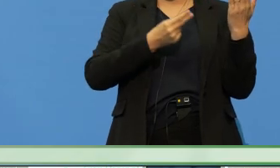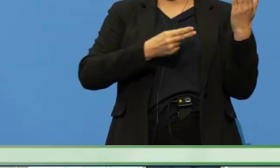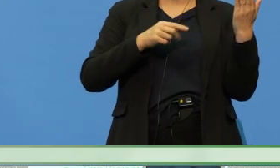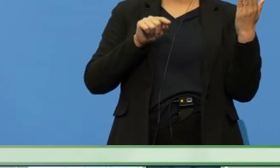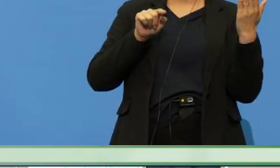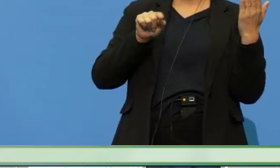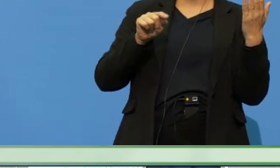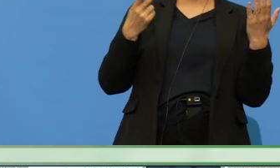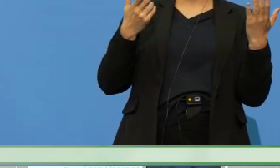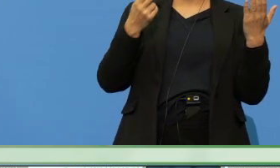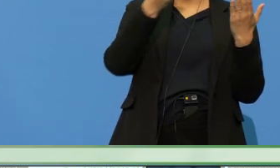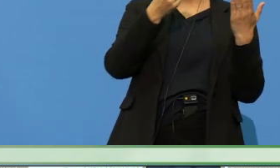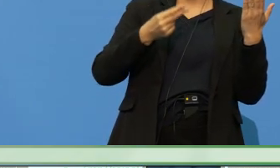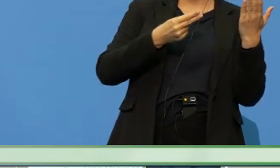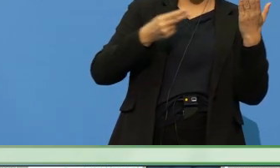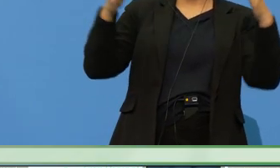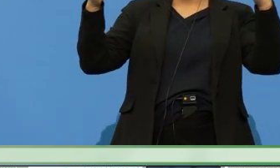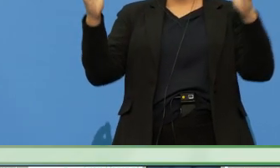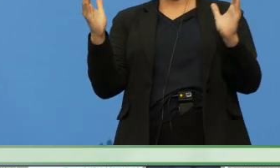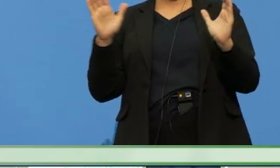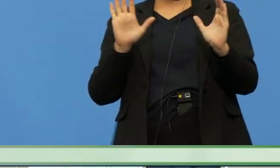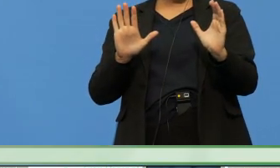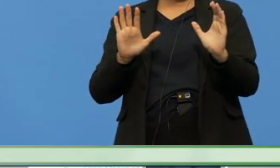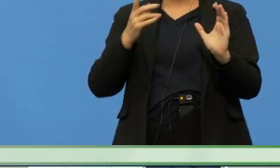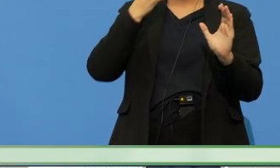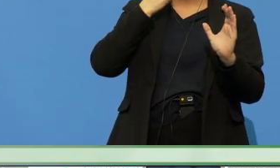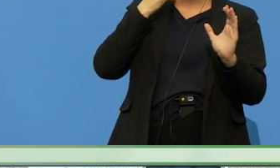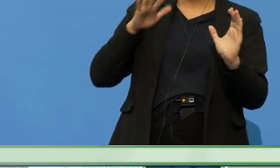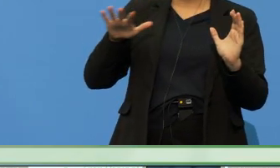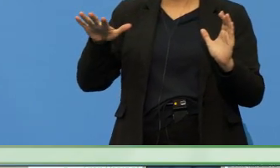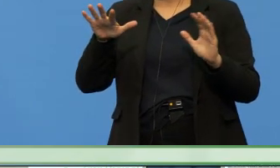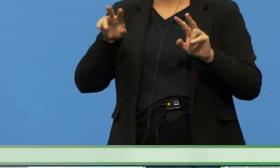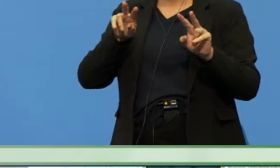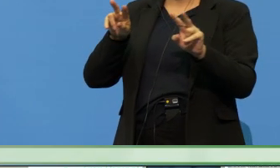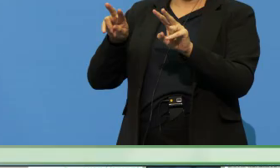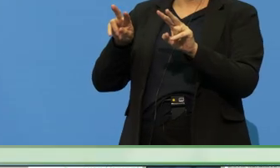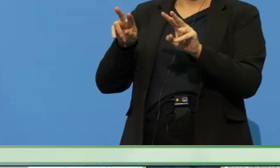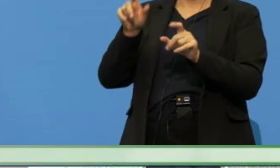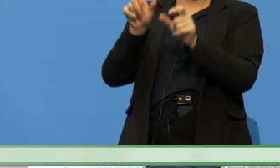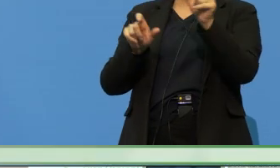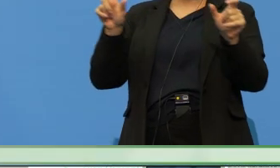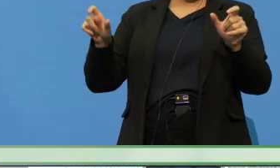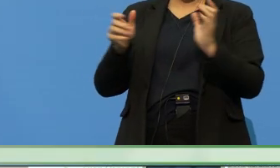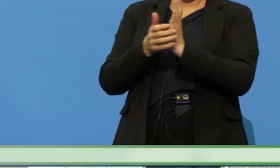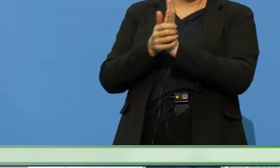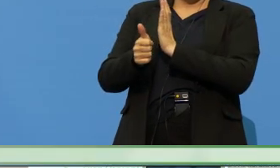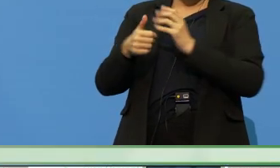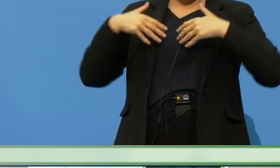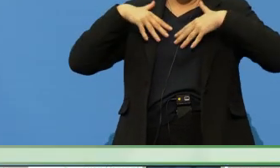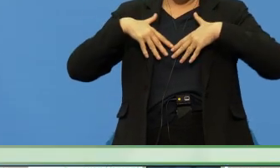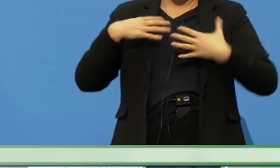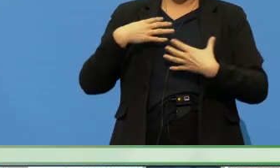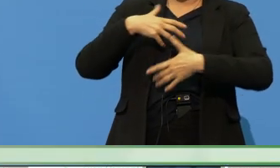value-based design concept. It's a concept that recognizes living with different and changing abilities throughout a